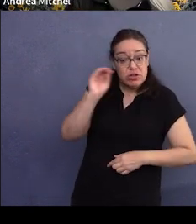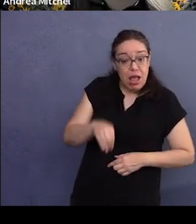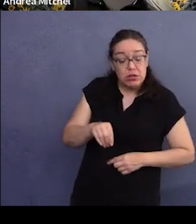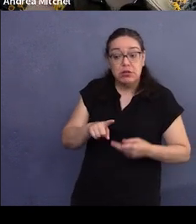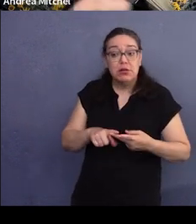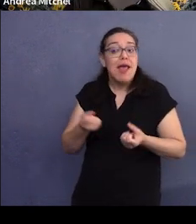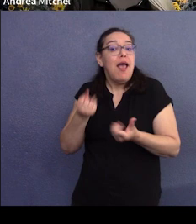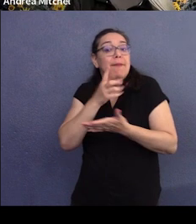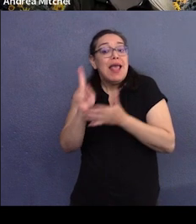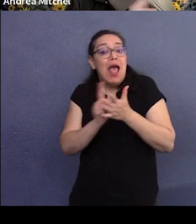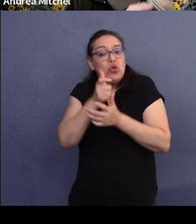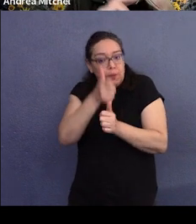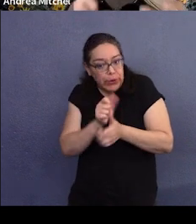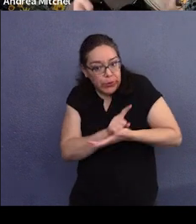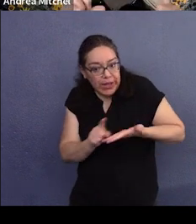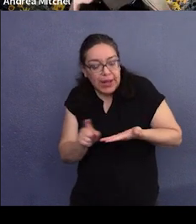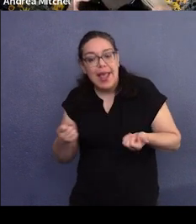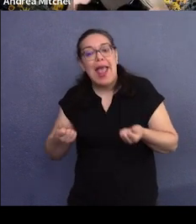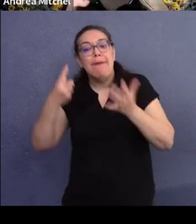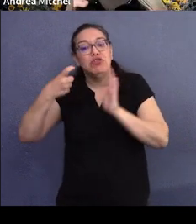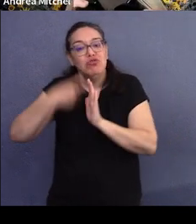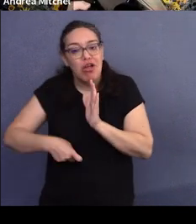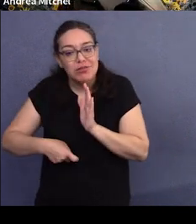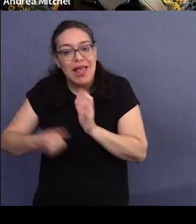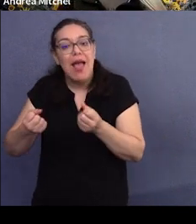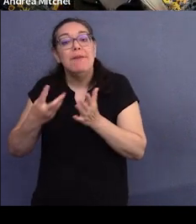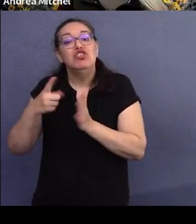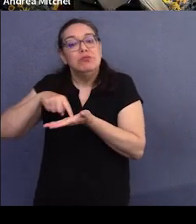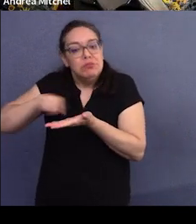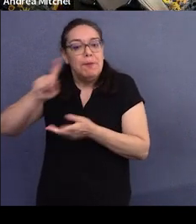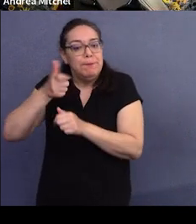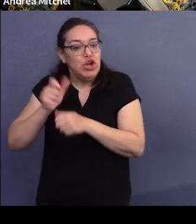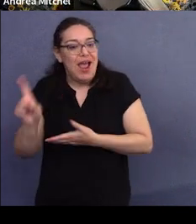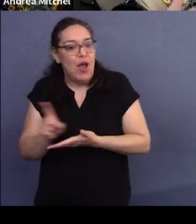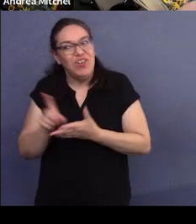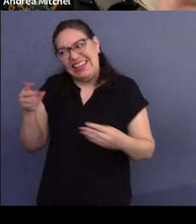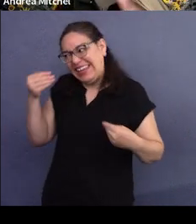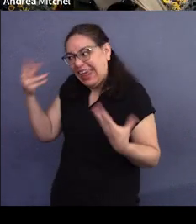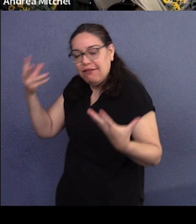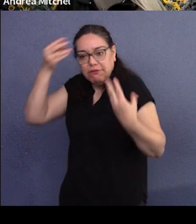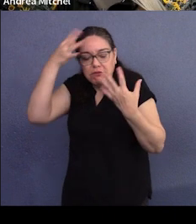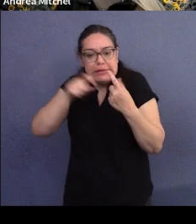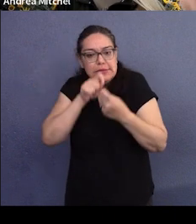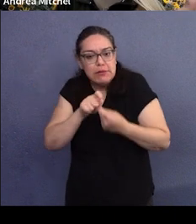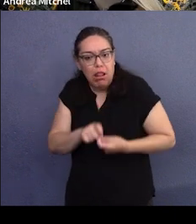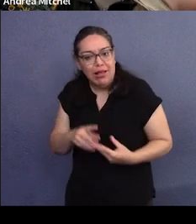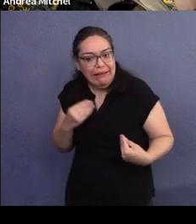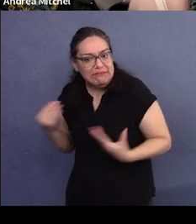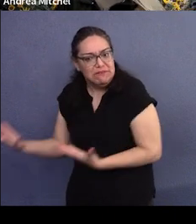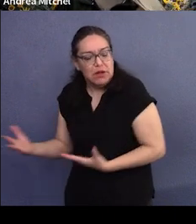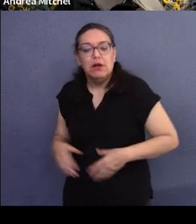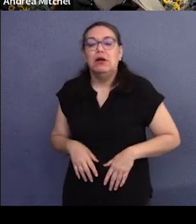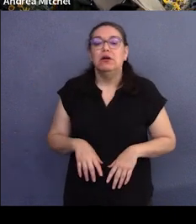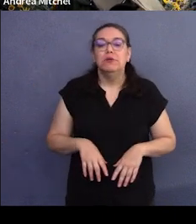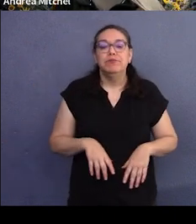hours per week, at what cost. You have to give them detail. Then you can then put over in the total here. And let's say